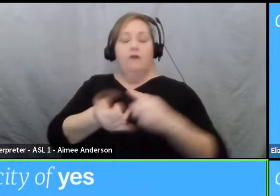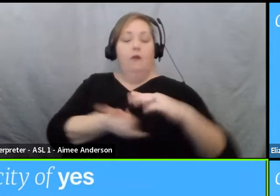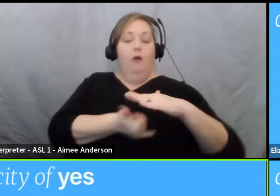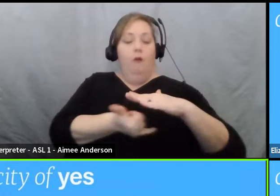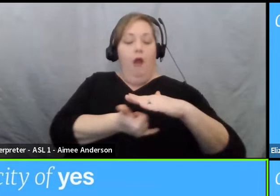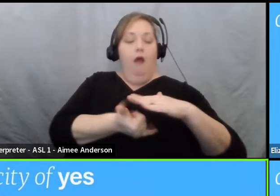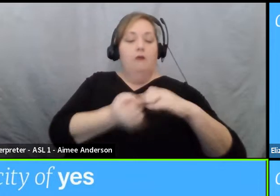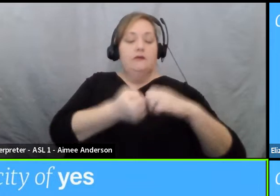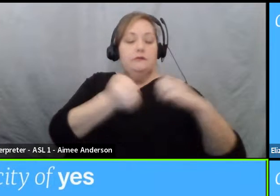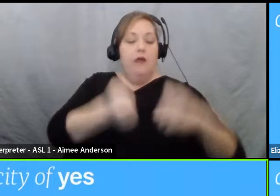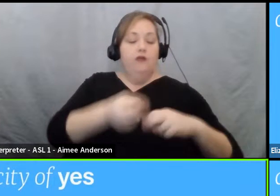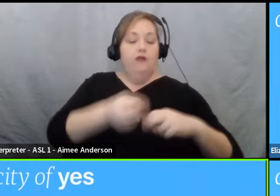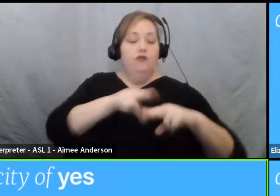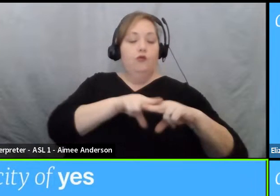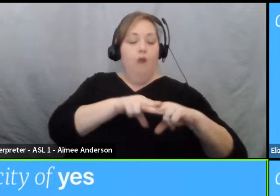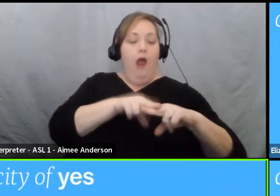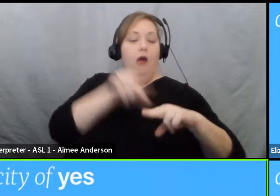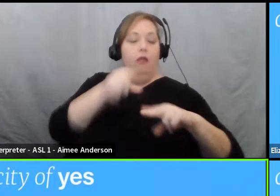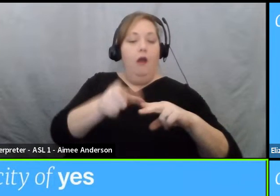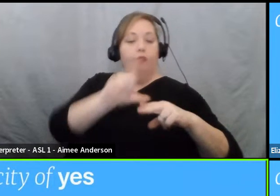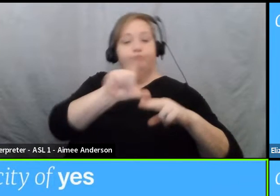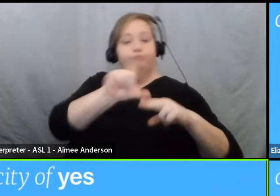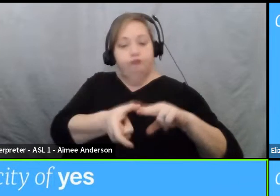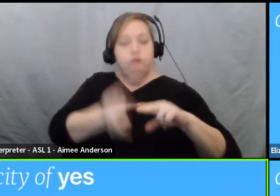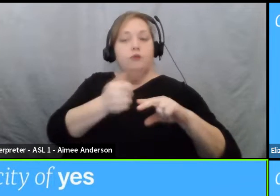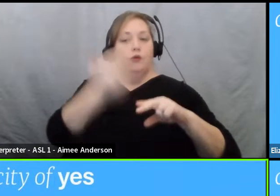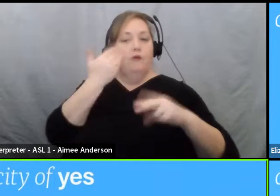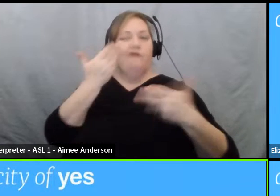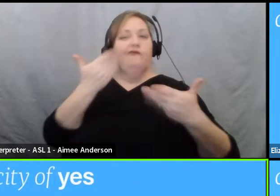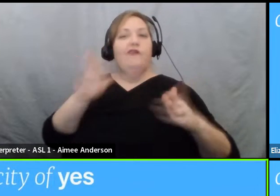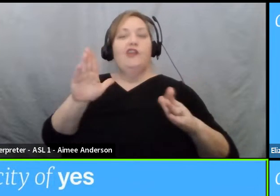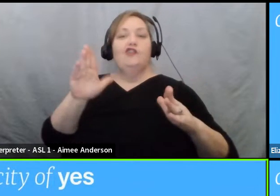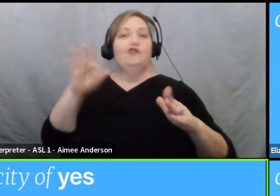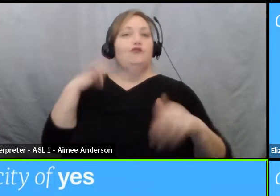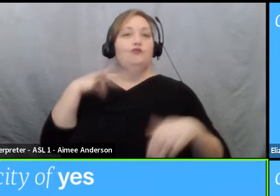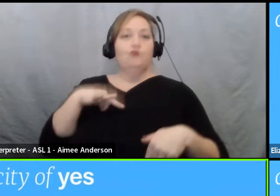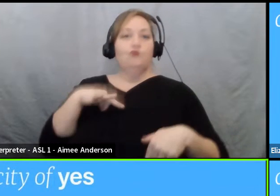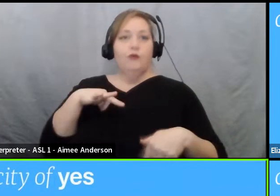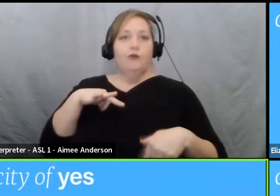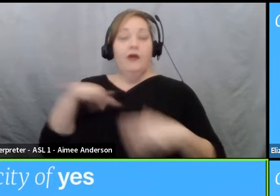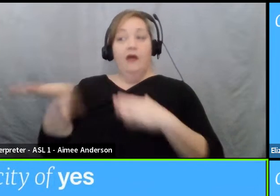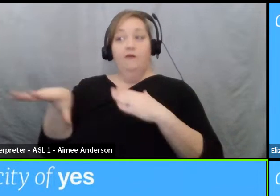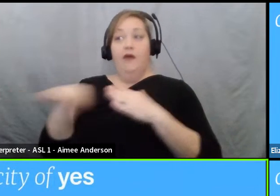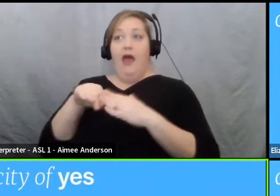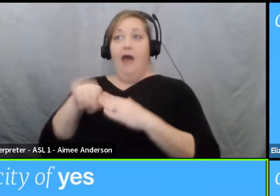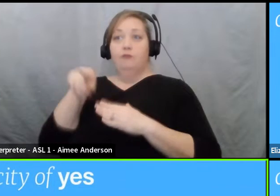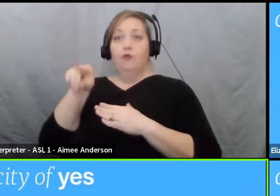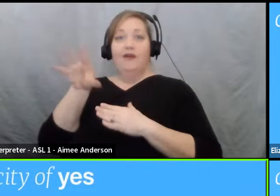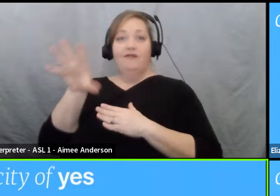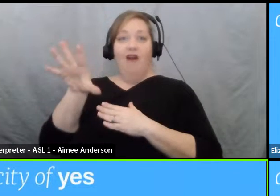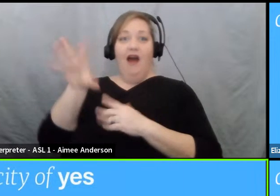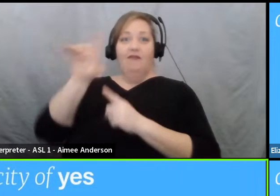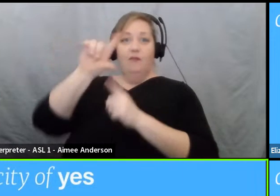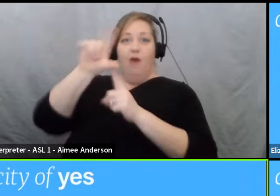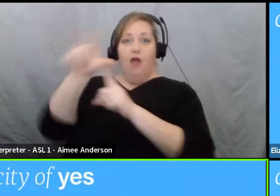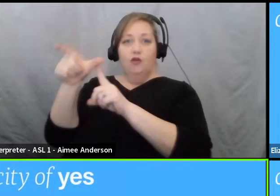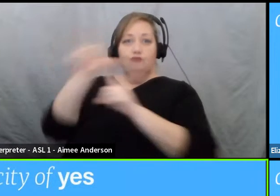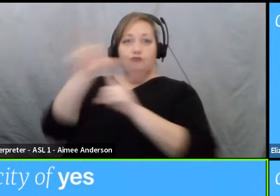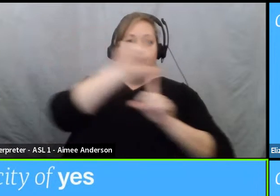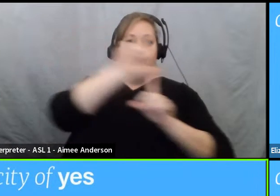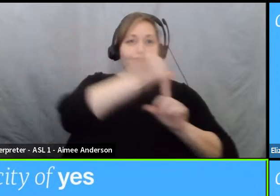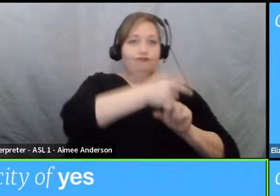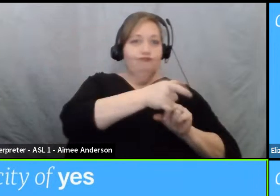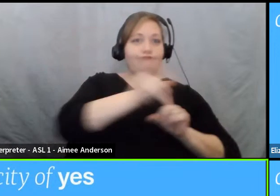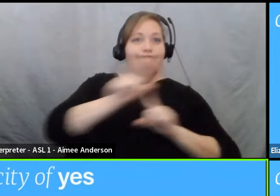is also easy to update over time. If we add new subway or rail stations, 0.5 miles from those would also be able to qualify.